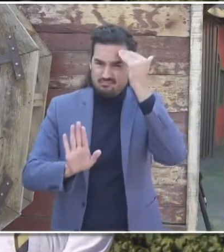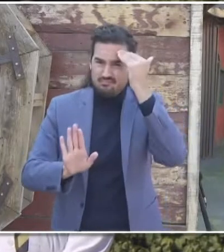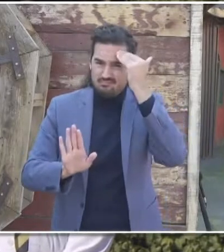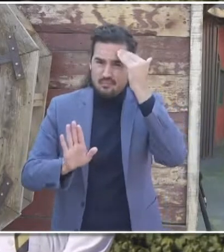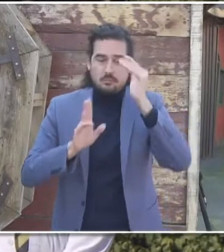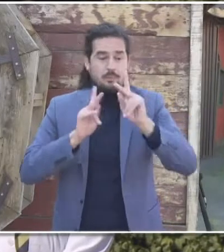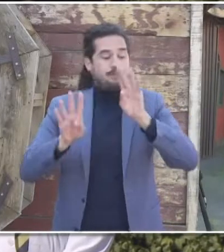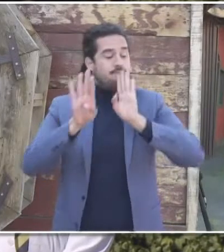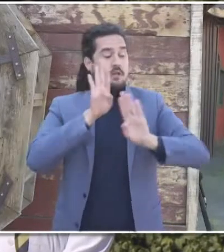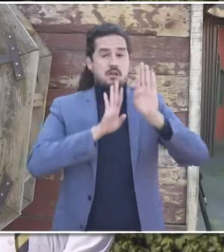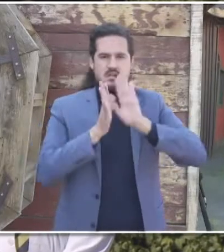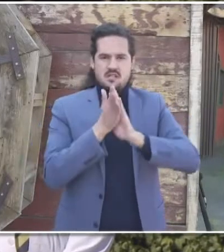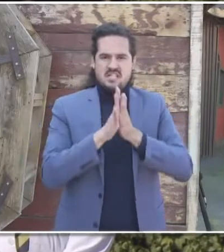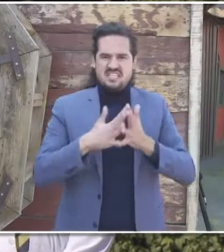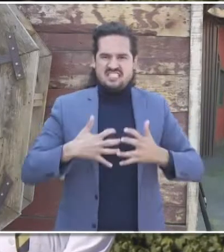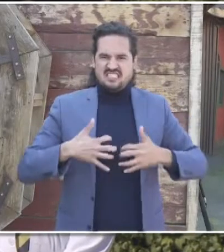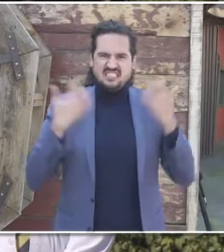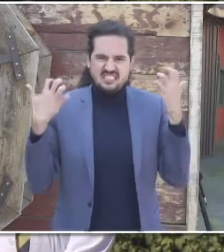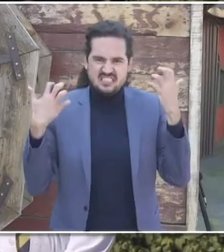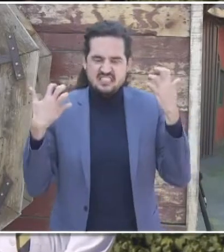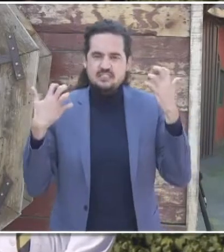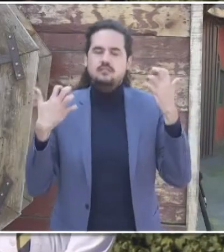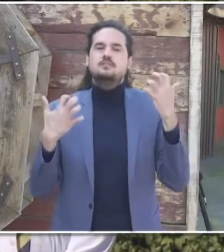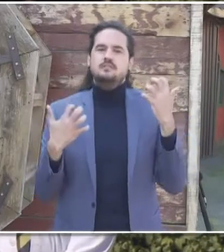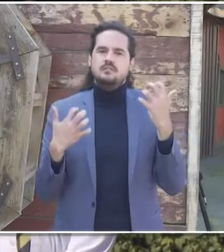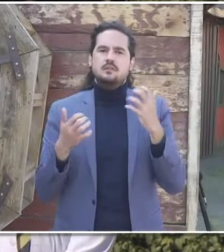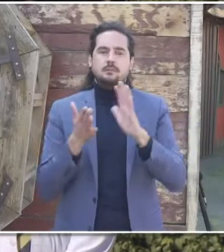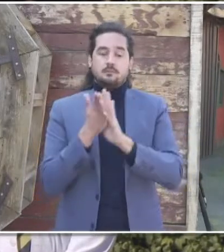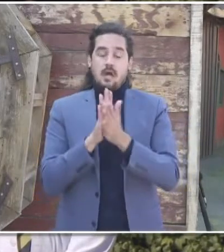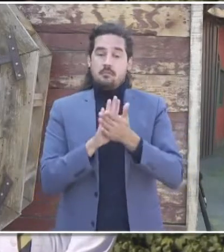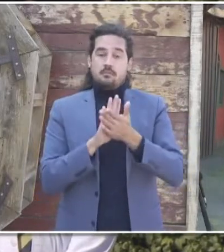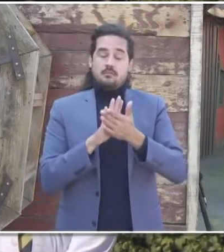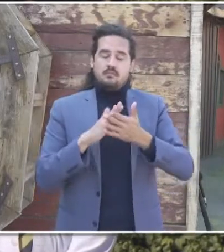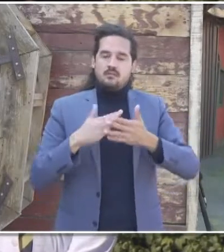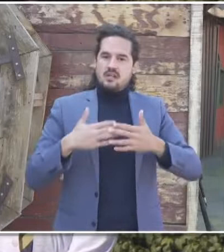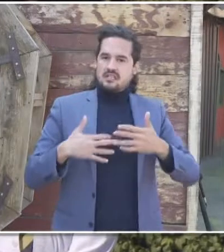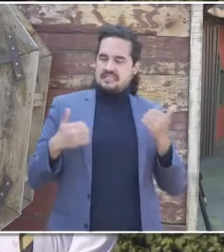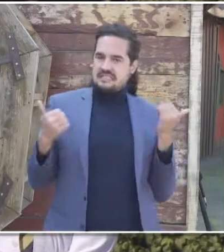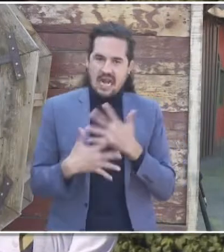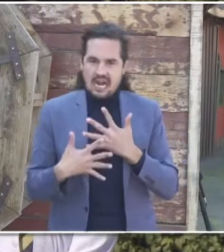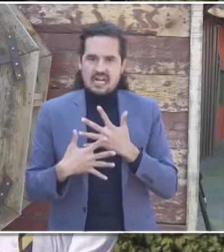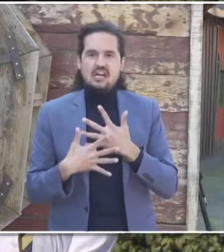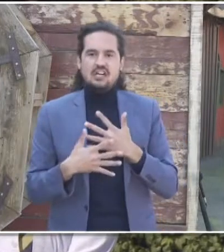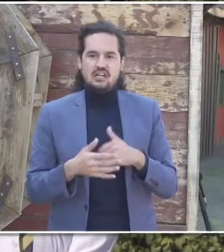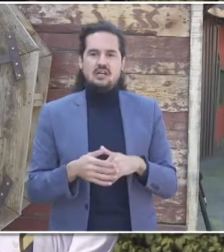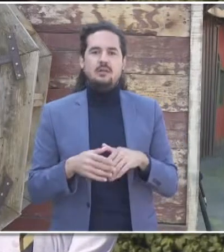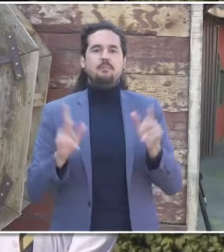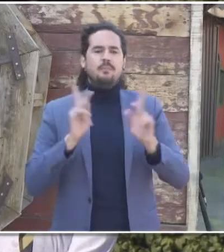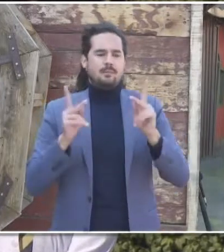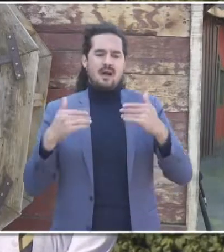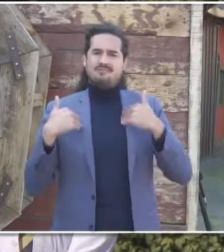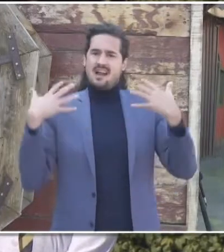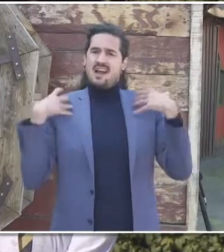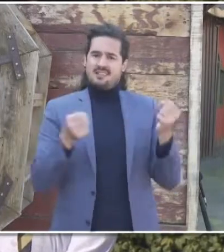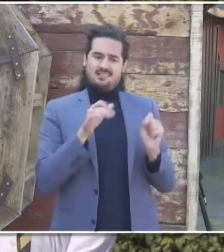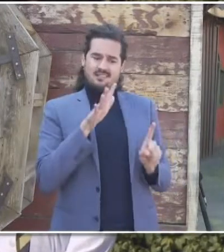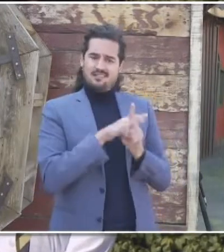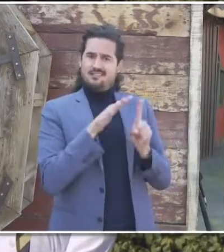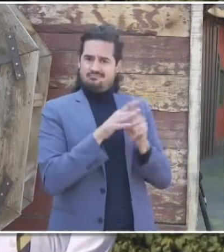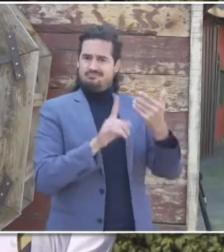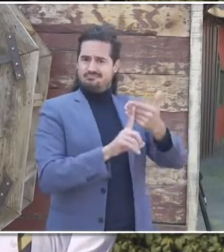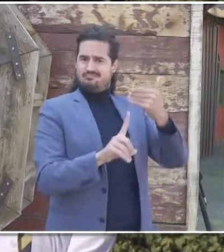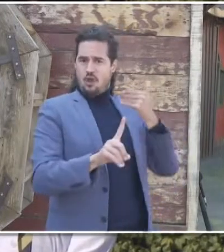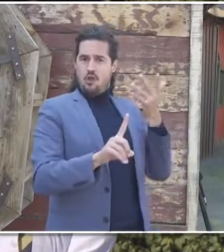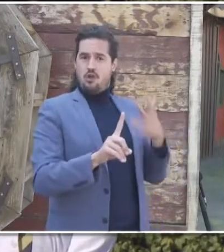There's fear. A lot of people, pre-existing conditions. But Fresno County has demonstrated that we can do a great deal if we have the